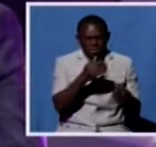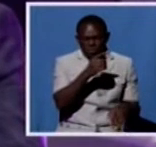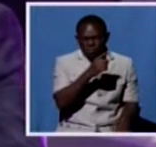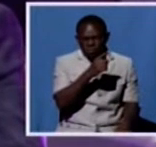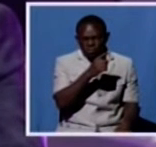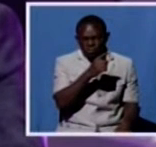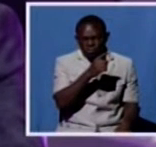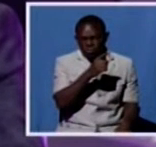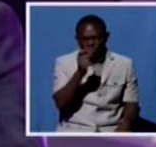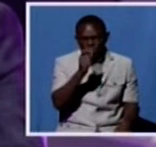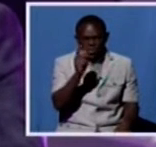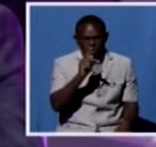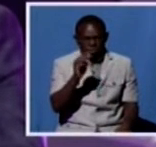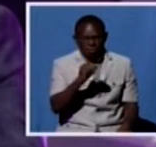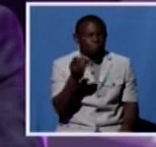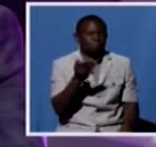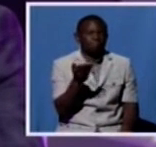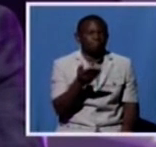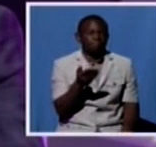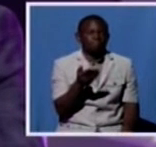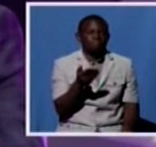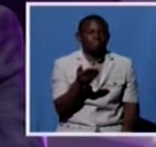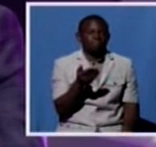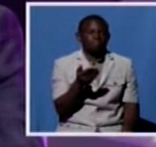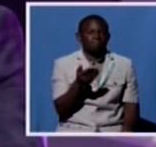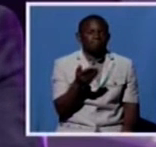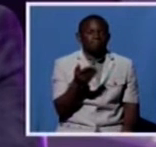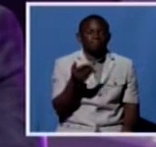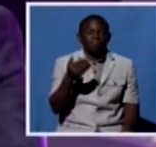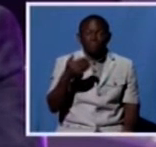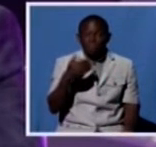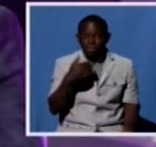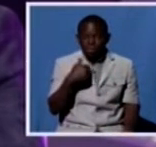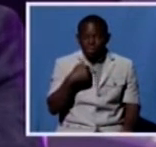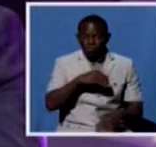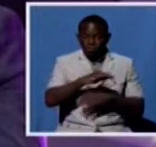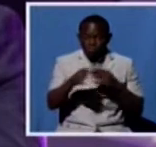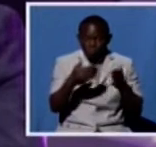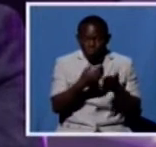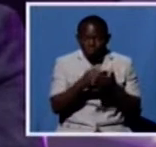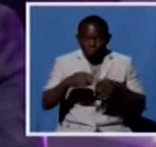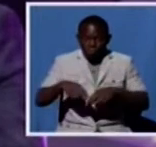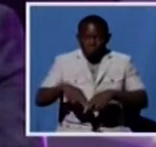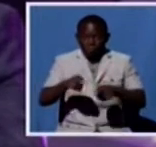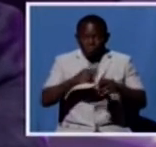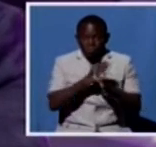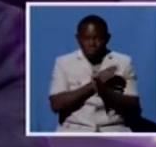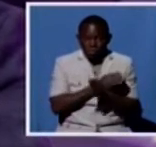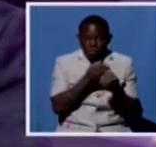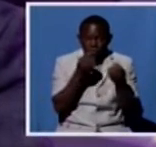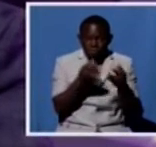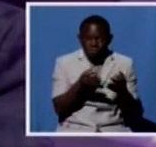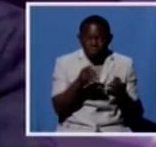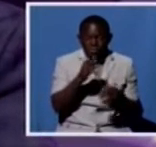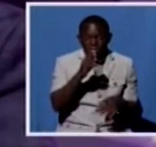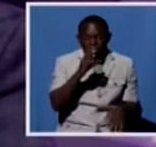about 40,000 kilometers of the core road network. The total is about 67,000. So they are